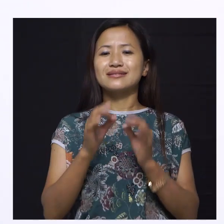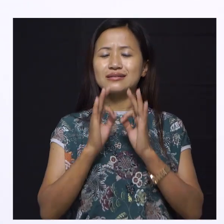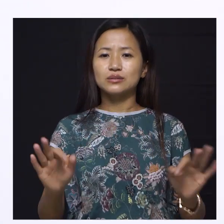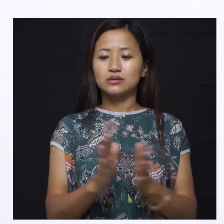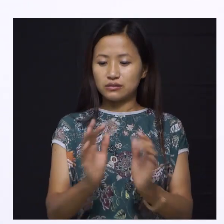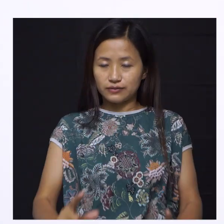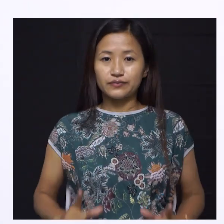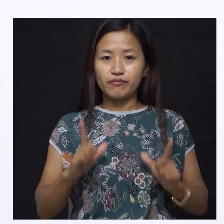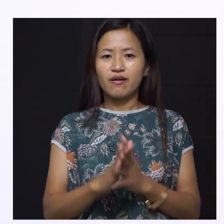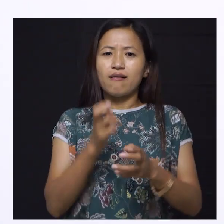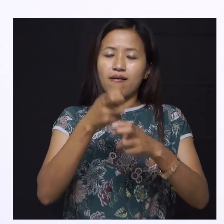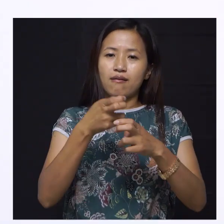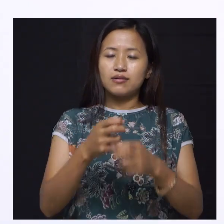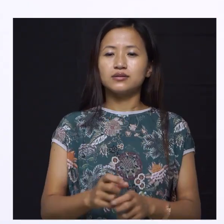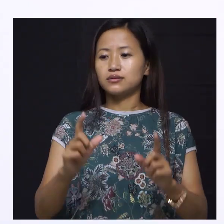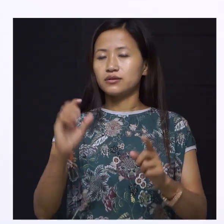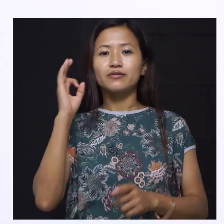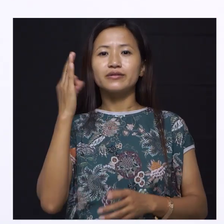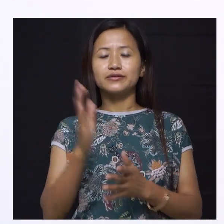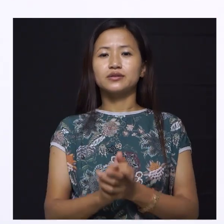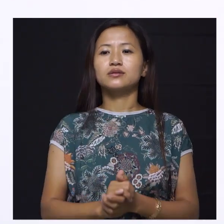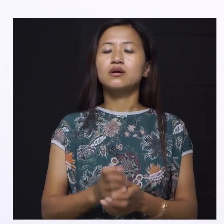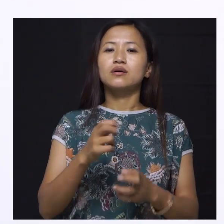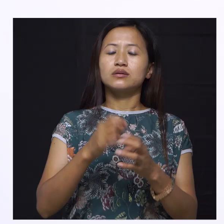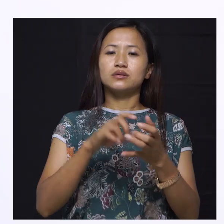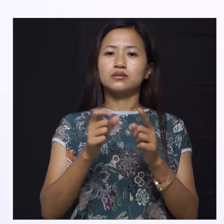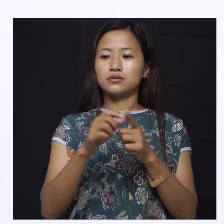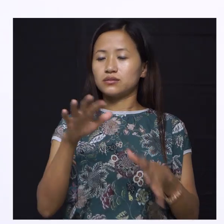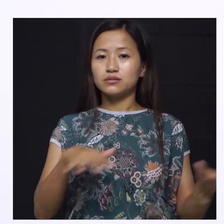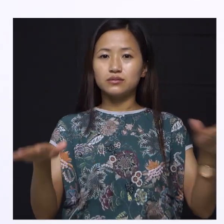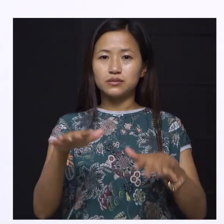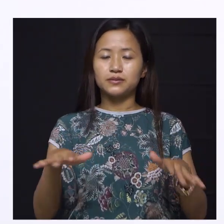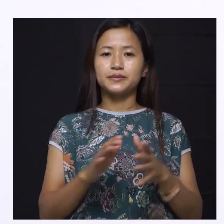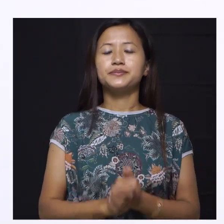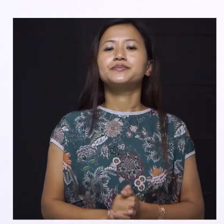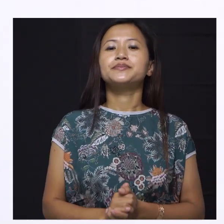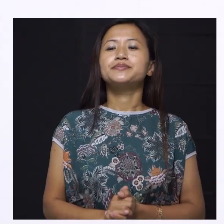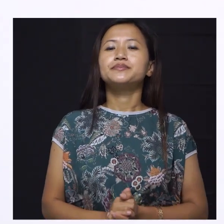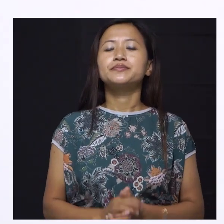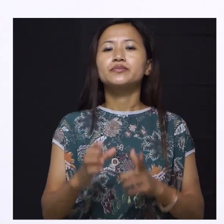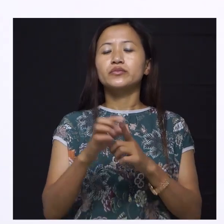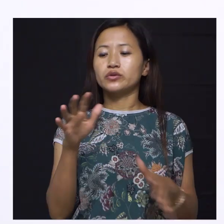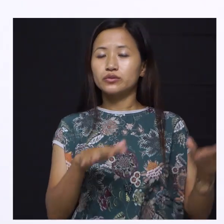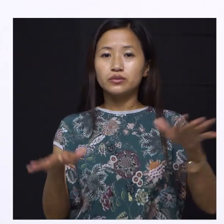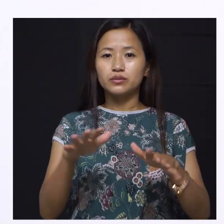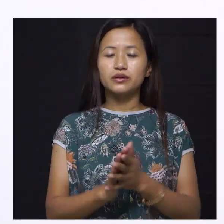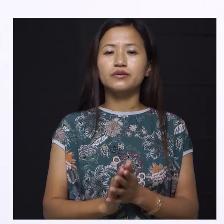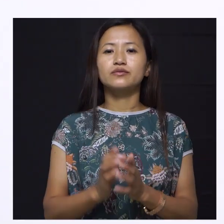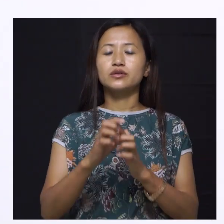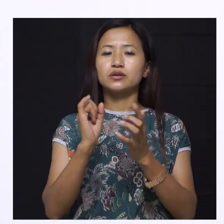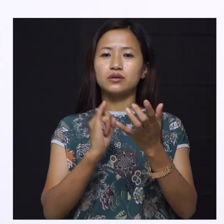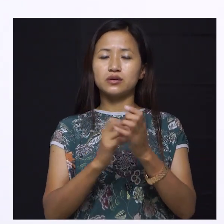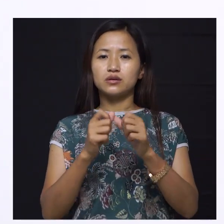hard-working lifestyles of the Irish people will be understood in this drama. And dramas, you have dialogue writing